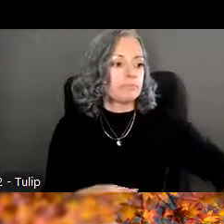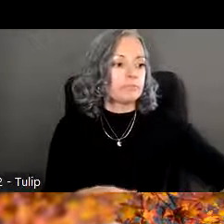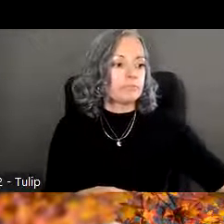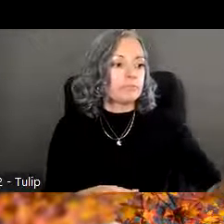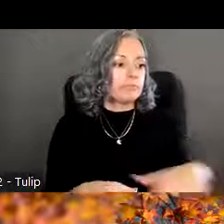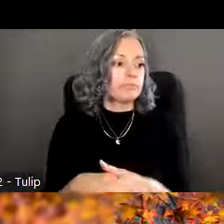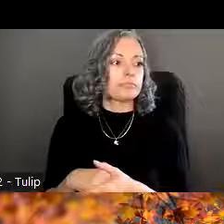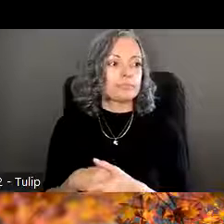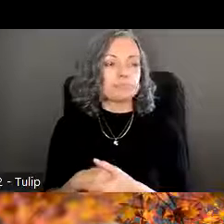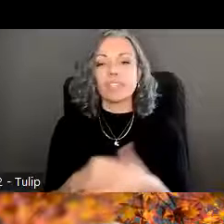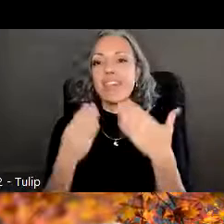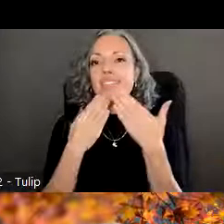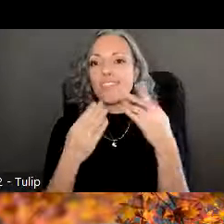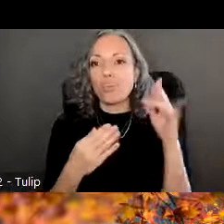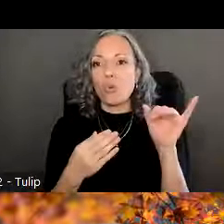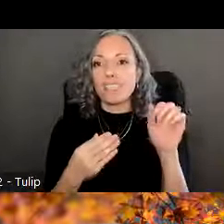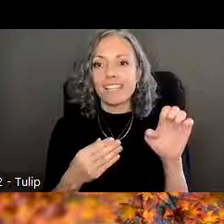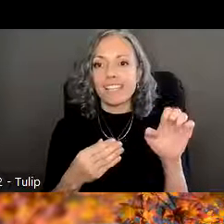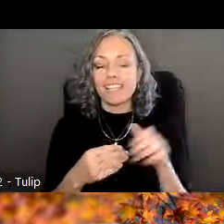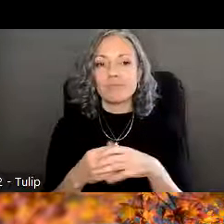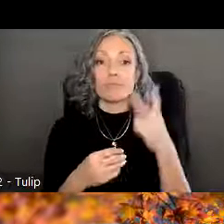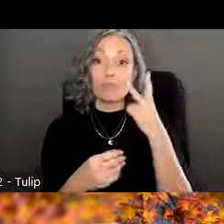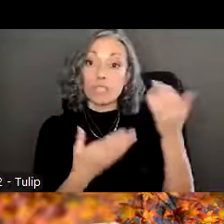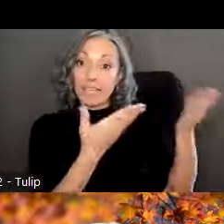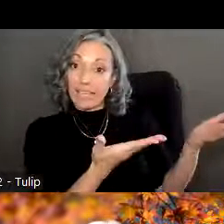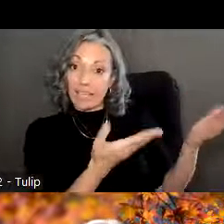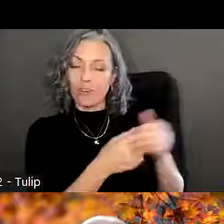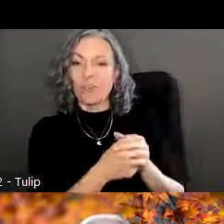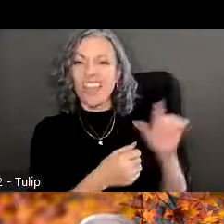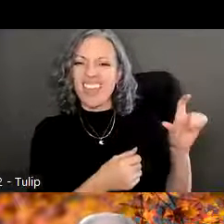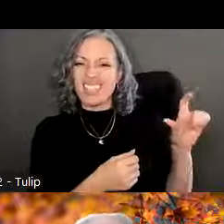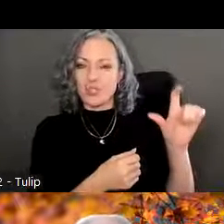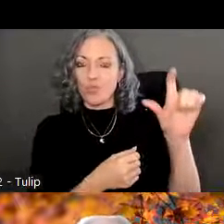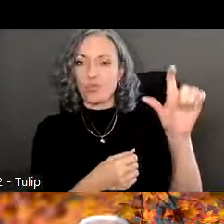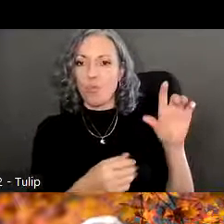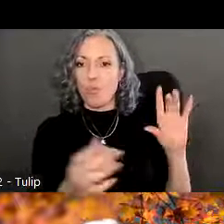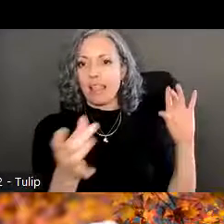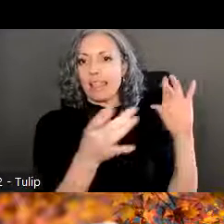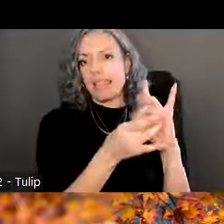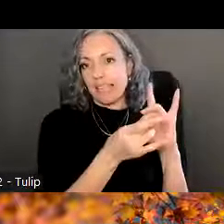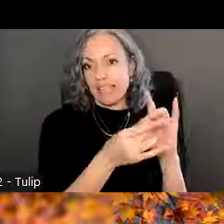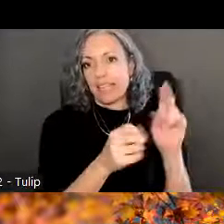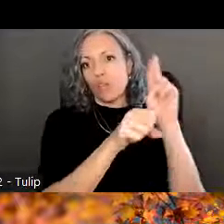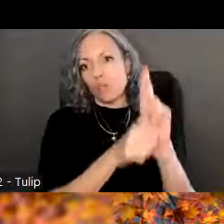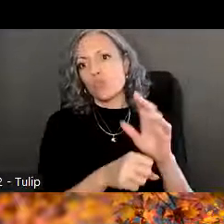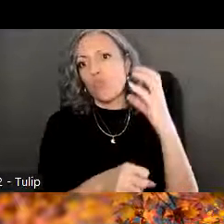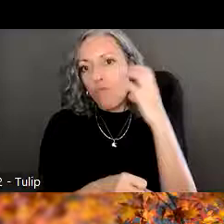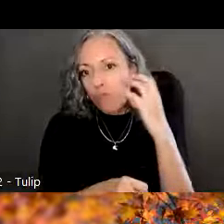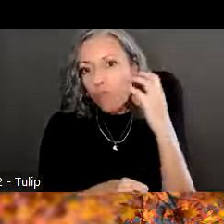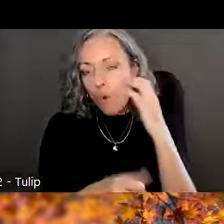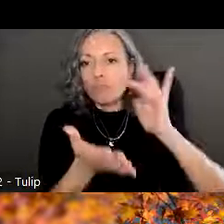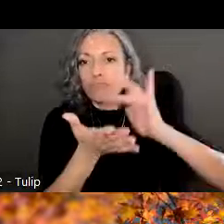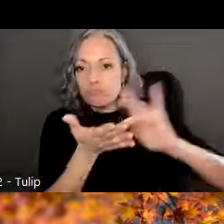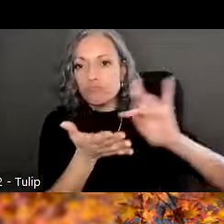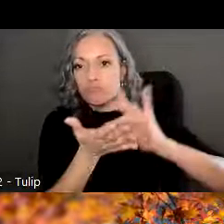Rosie. As you can see, here is the Zoom link, and you can join by smartphone, tablet, or computer. To